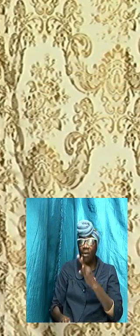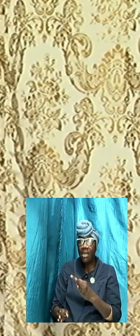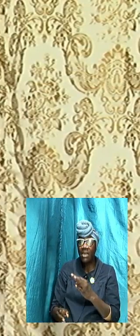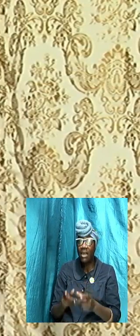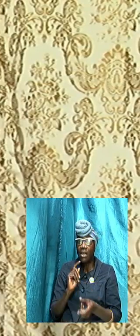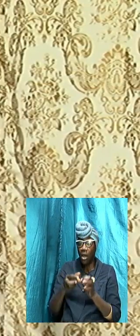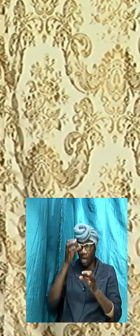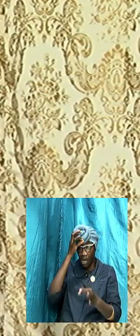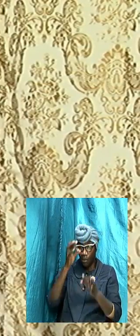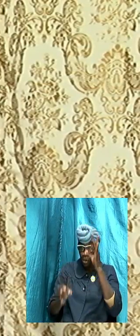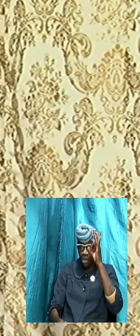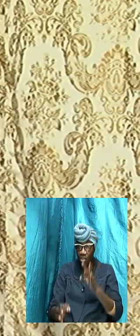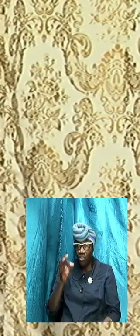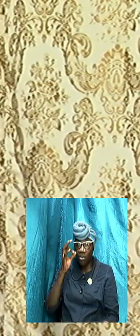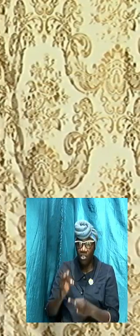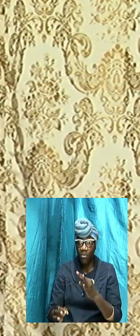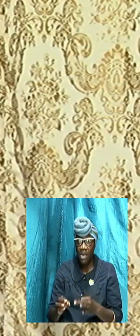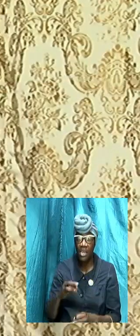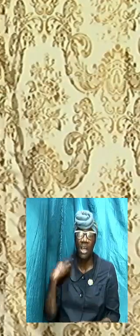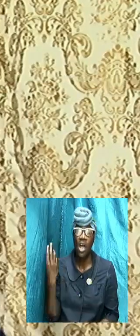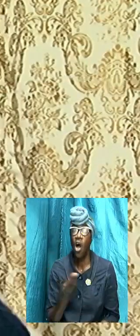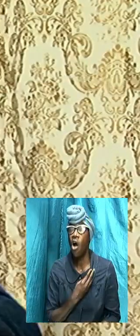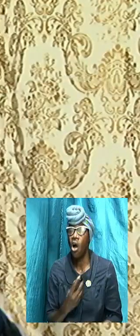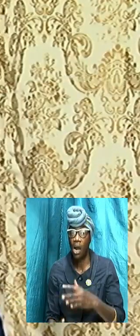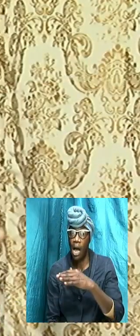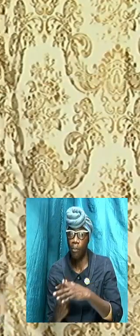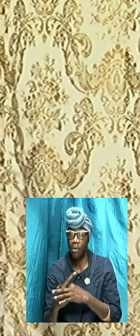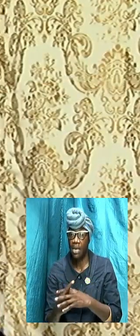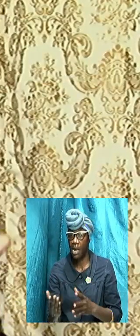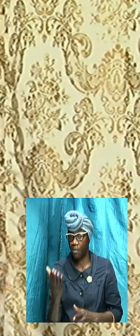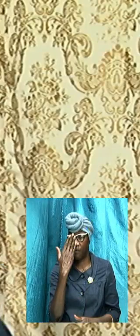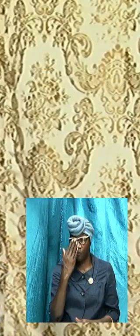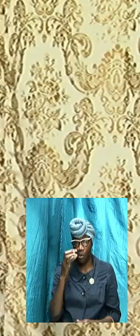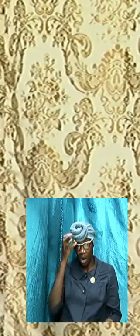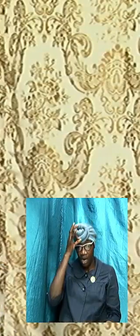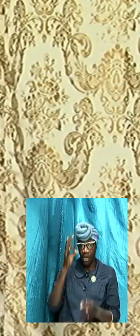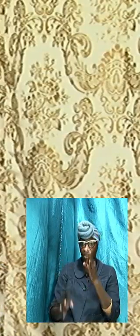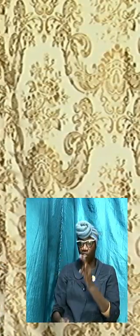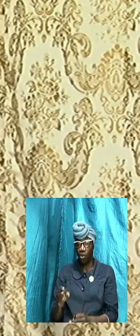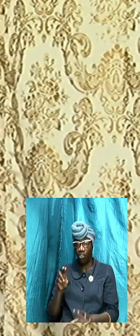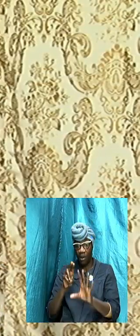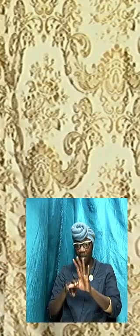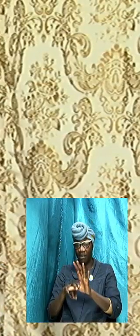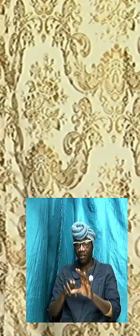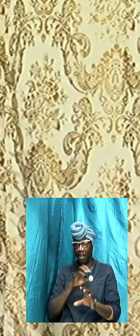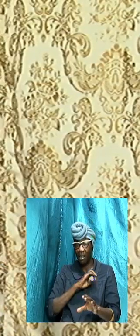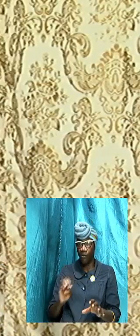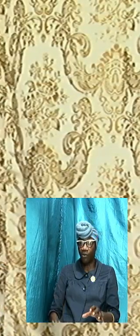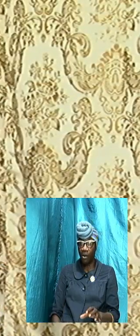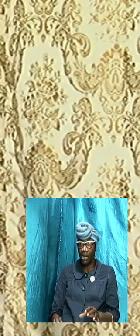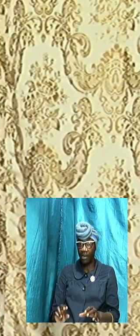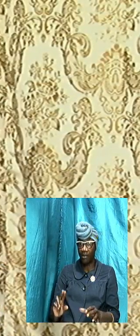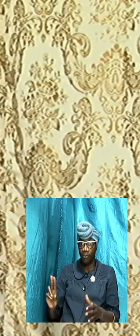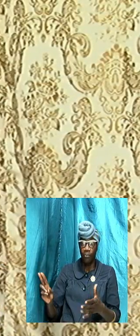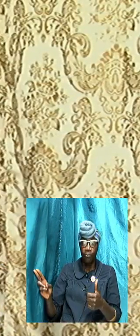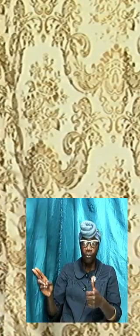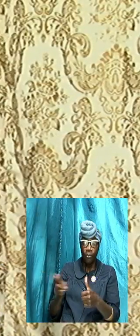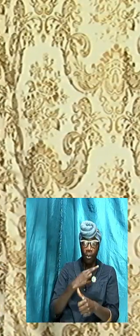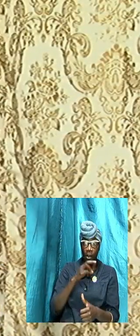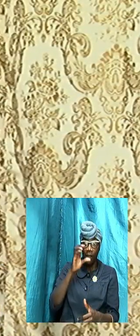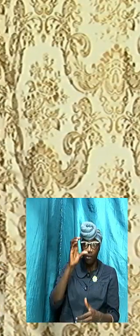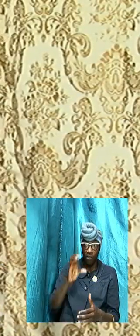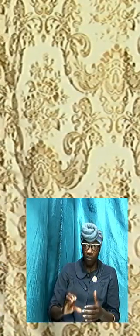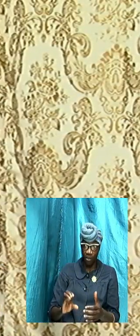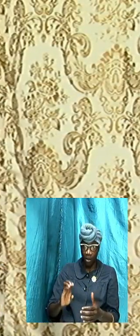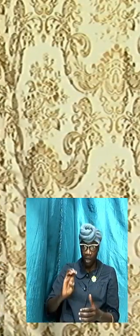the judgment seat, I said we shall all appear before the judgment seat of Christ. That is in 2 Corinthians 5:10. Amen. It's